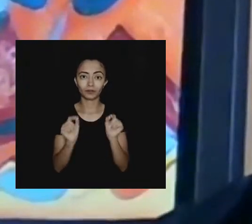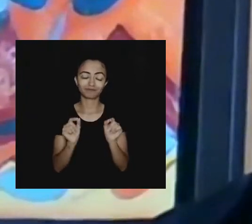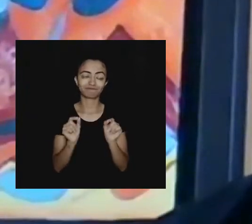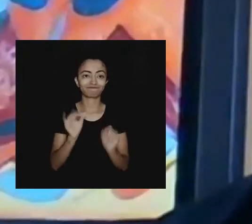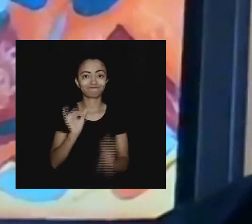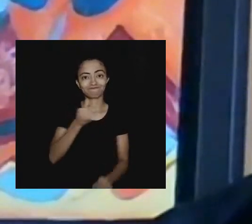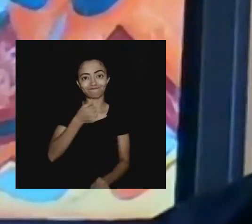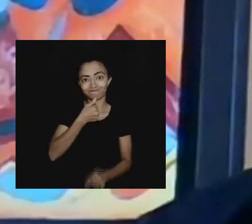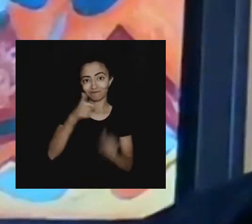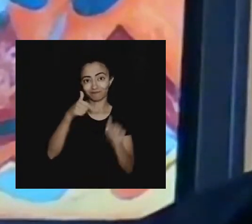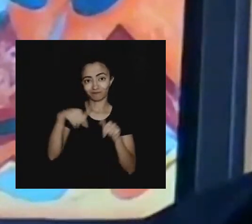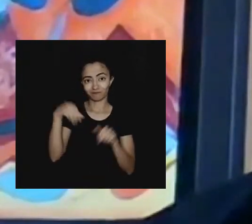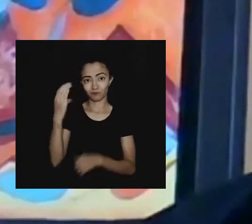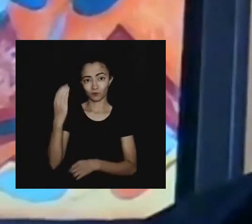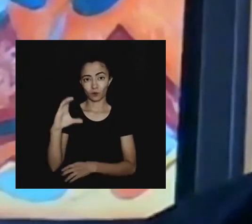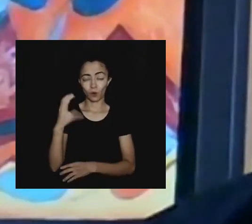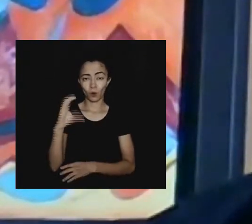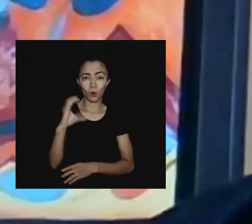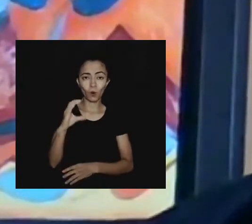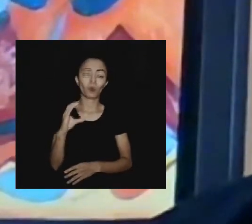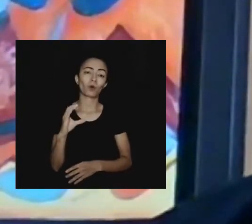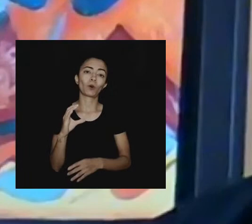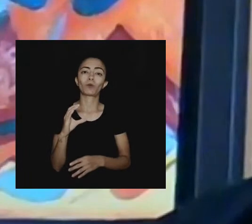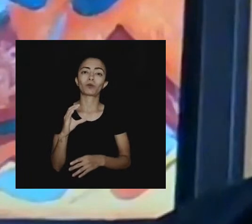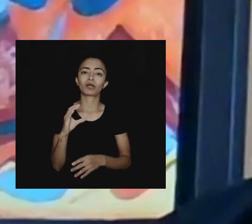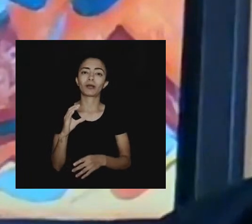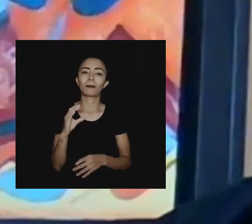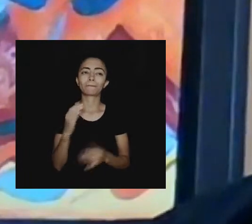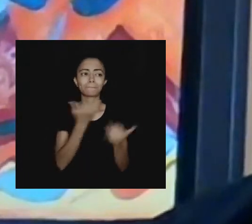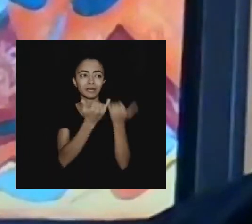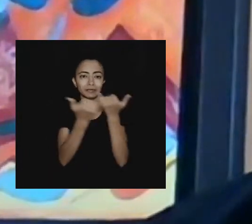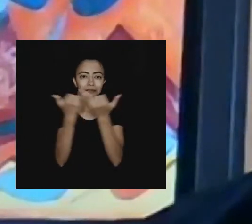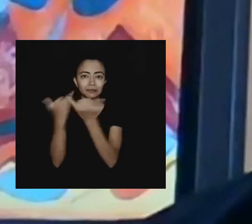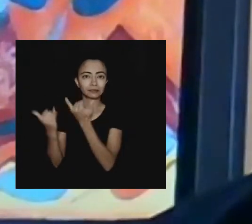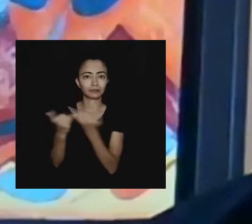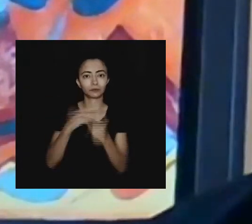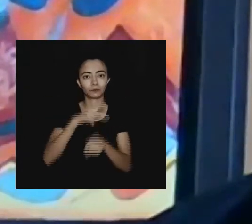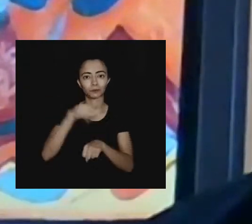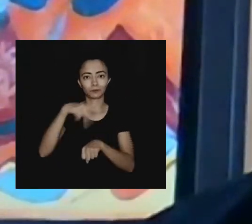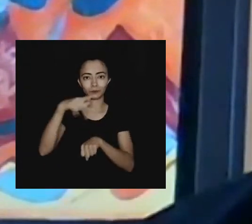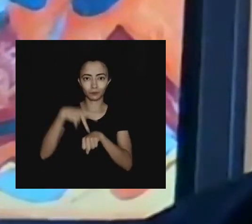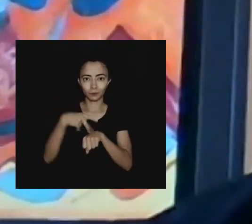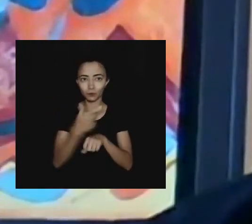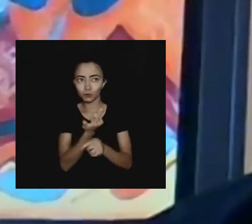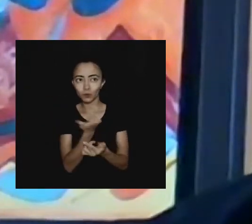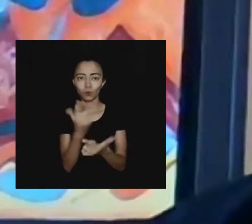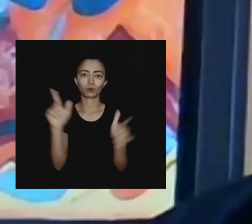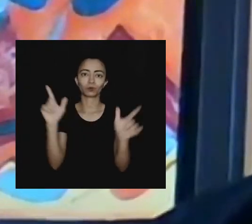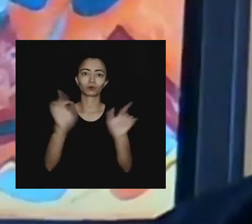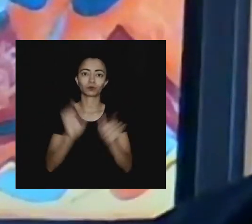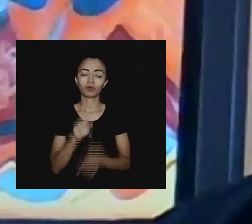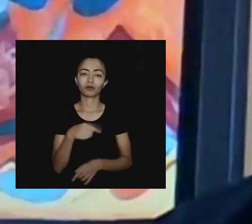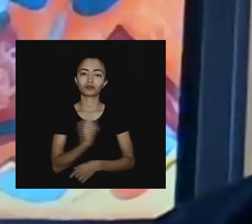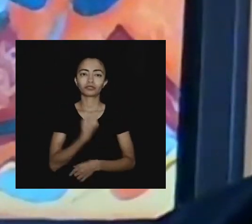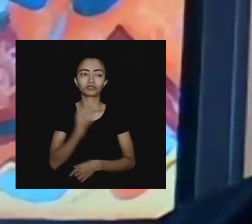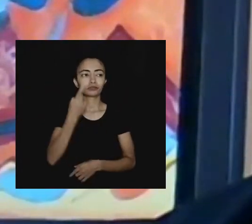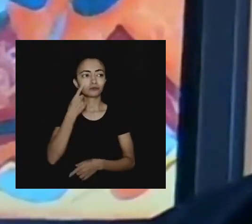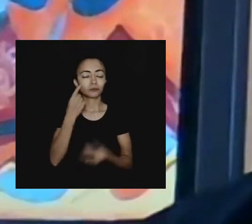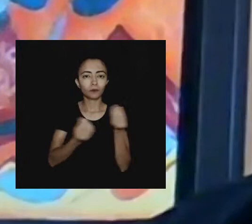the situation is very similar to all the other countries. And we've been seeing